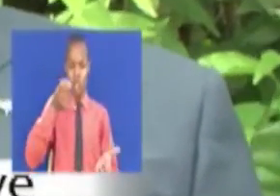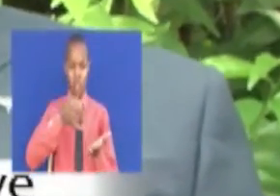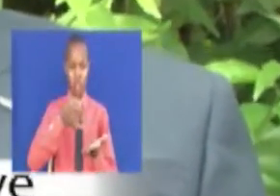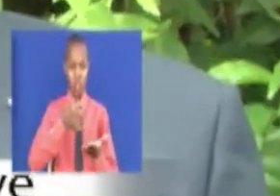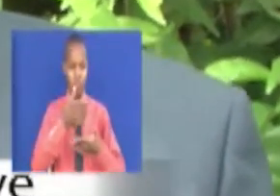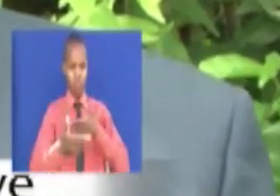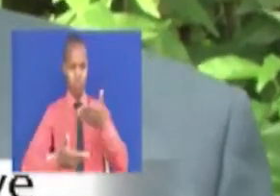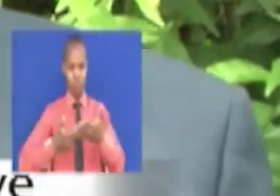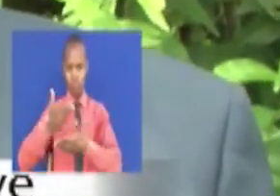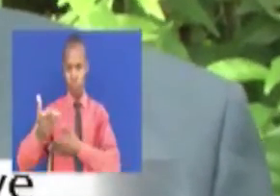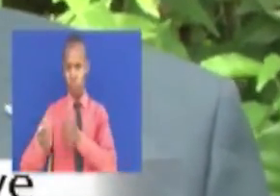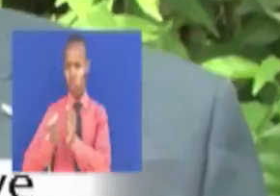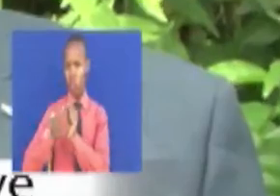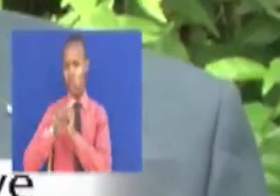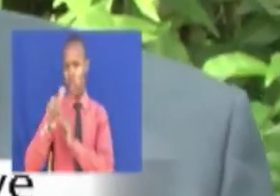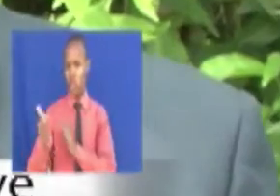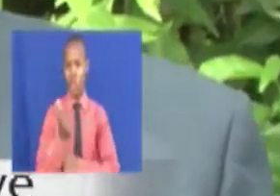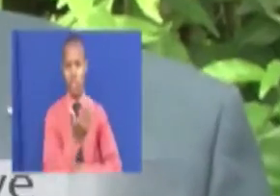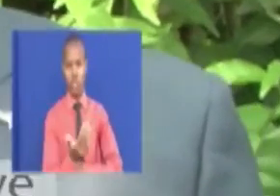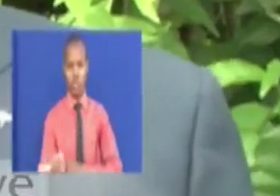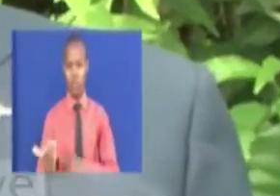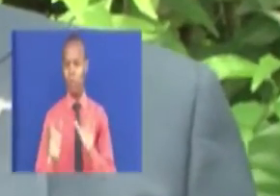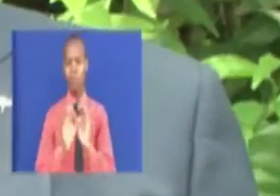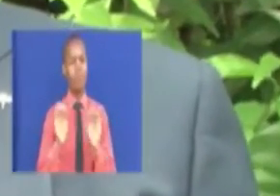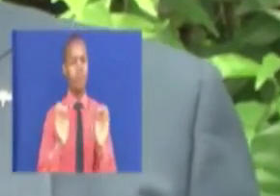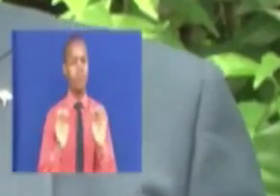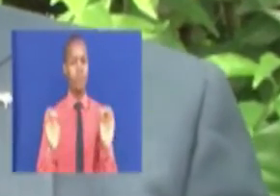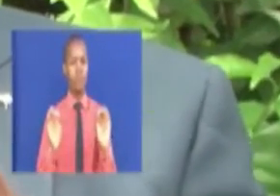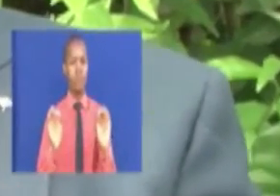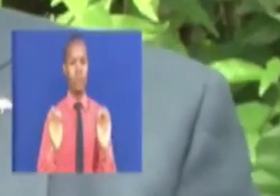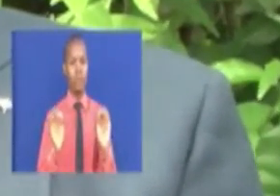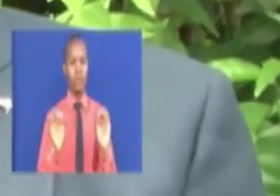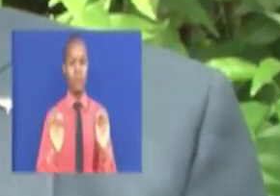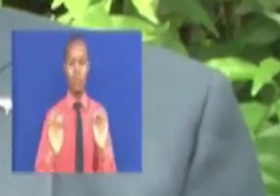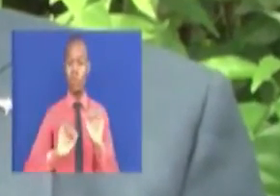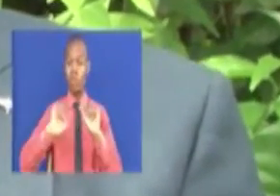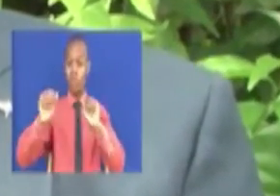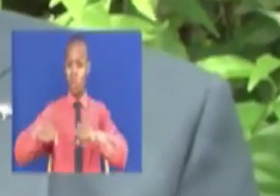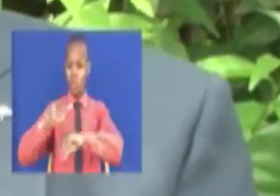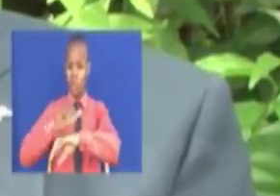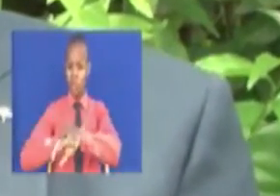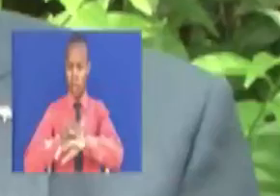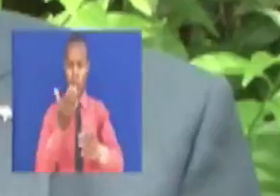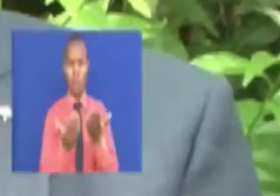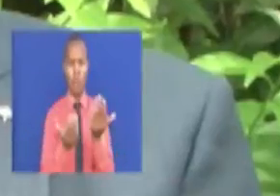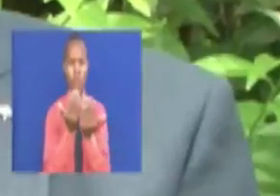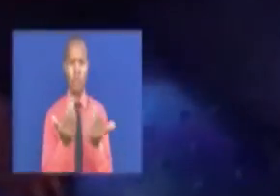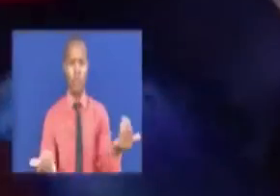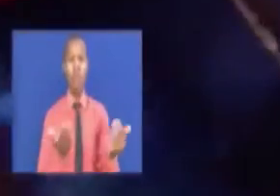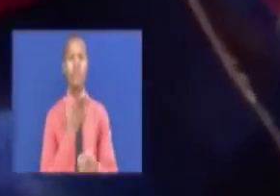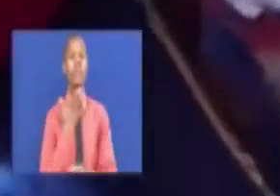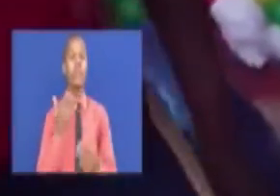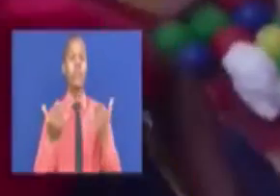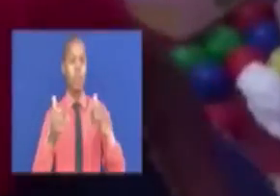plays with other children of the age set. You can find that they want to play on their own. In